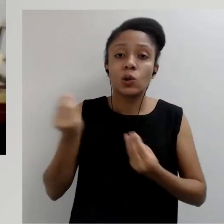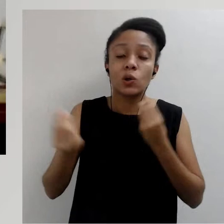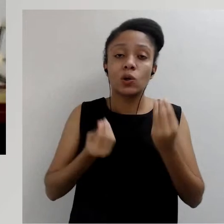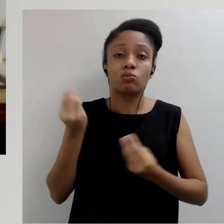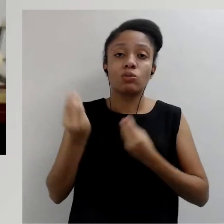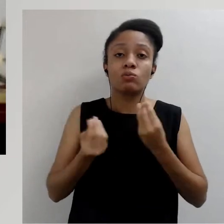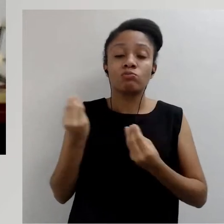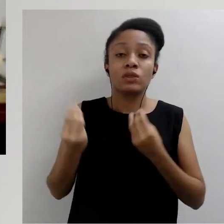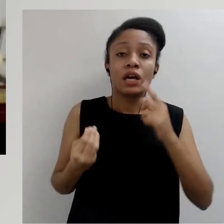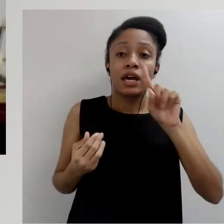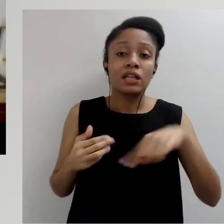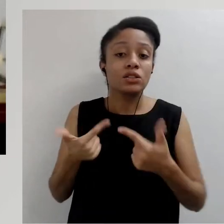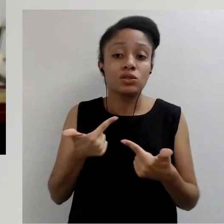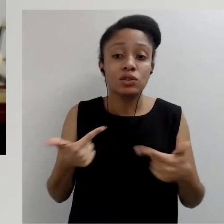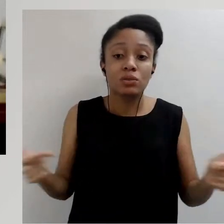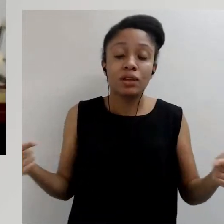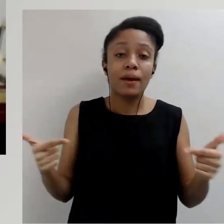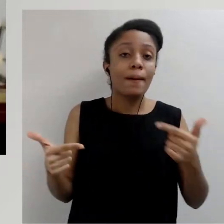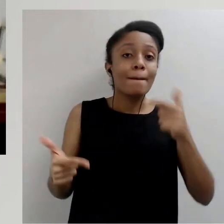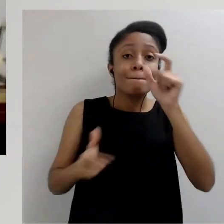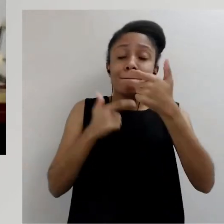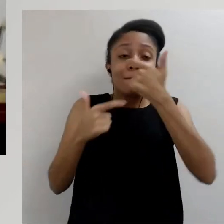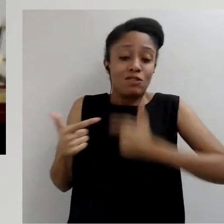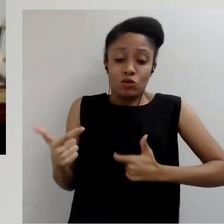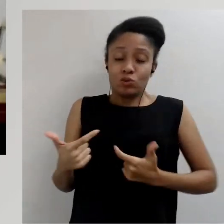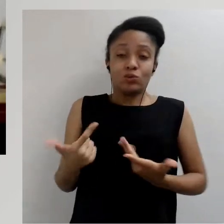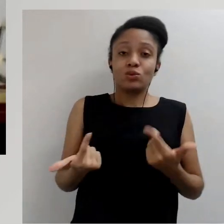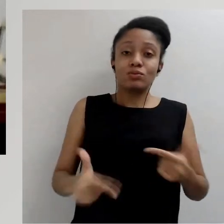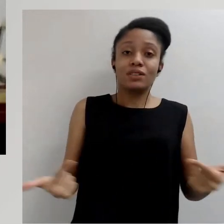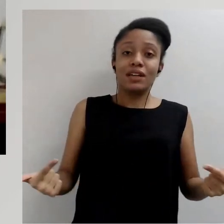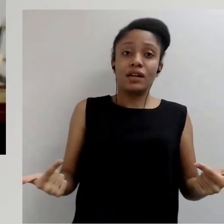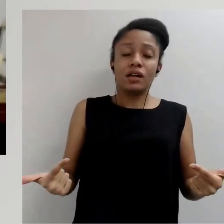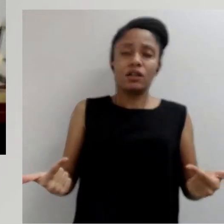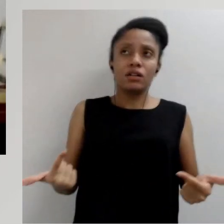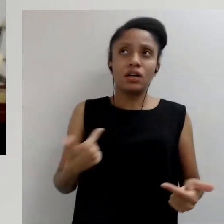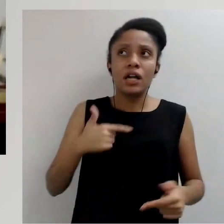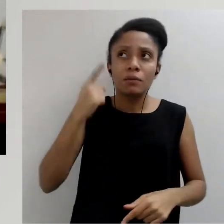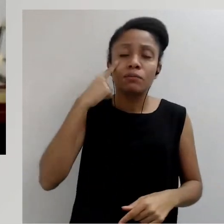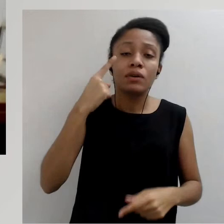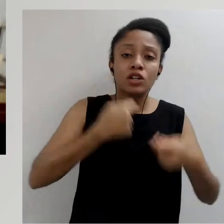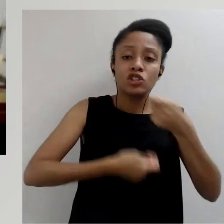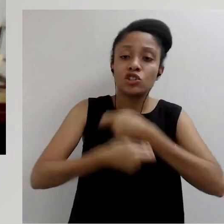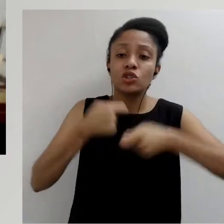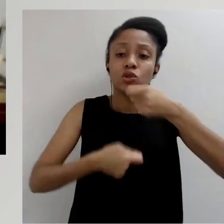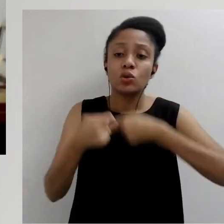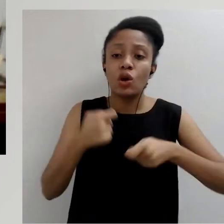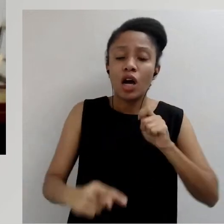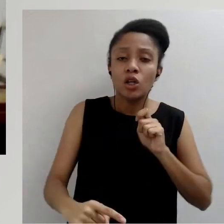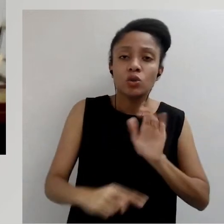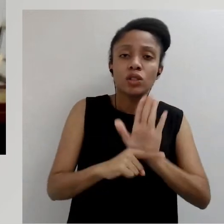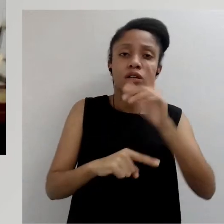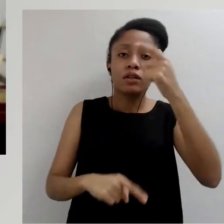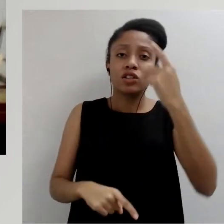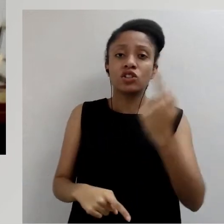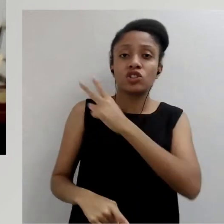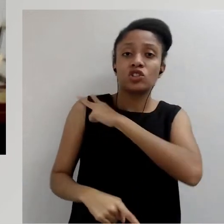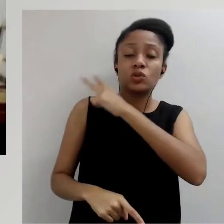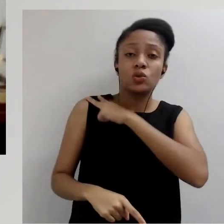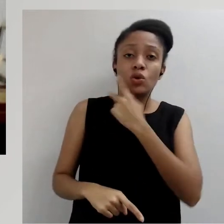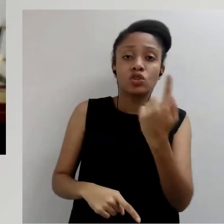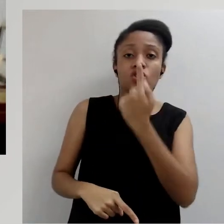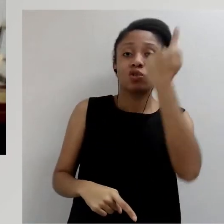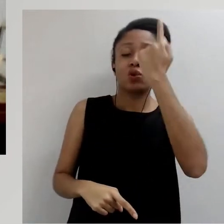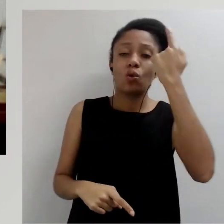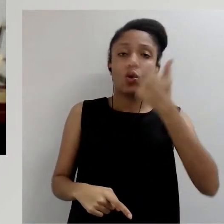they don't have this profile? They need to put in the manager's mind